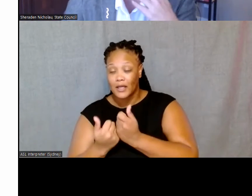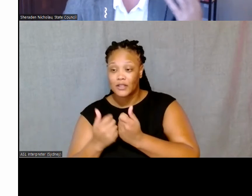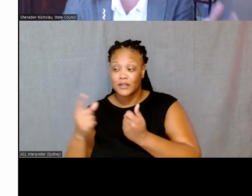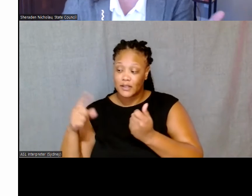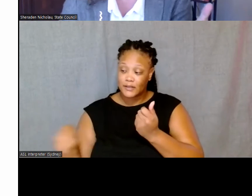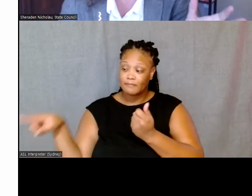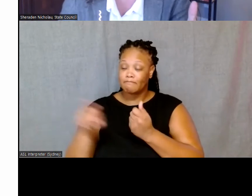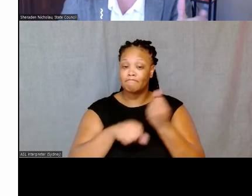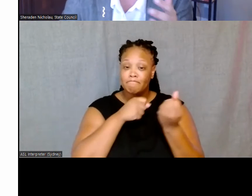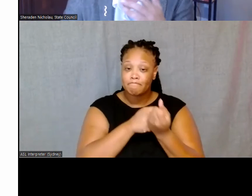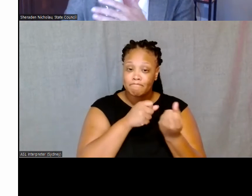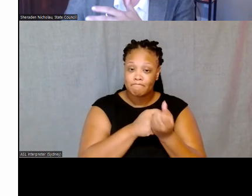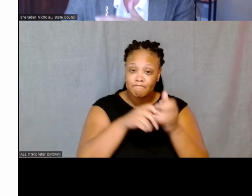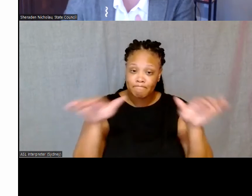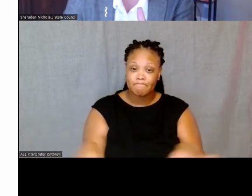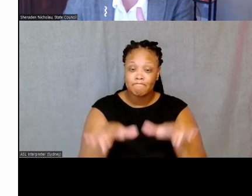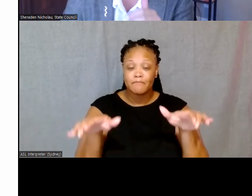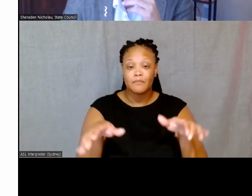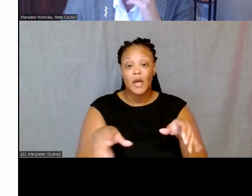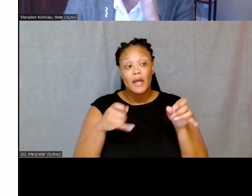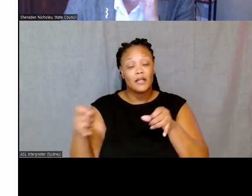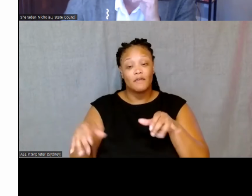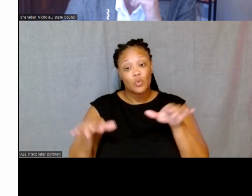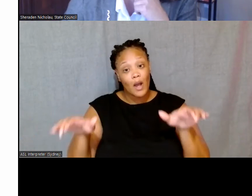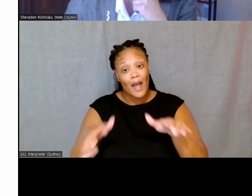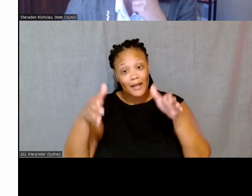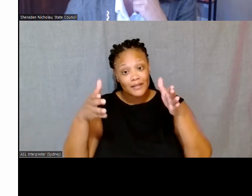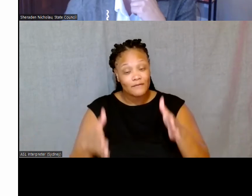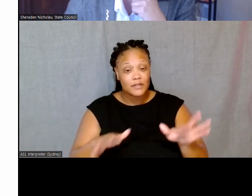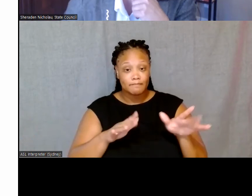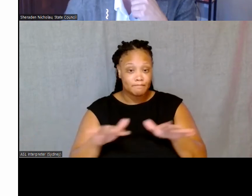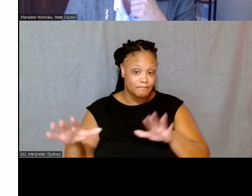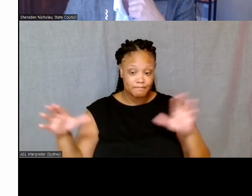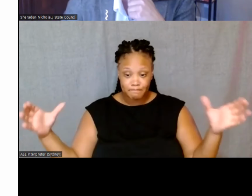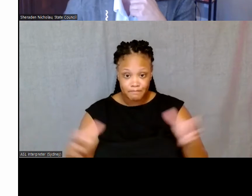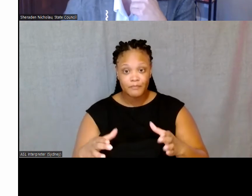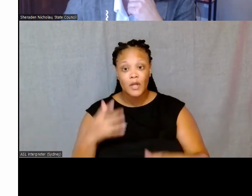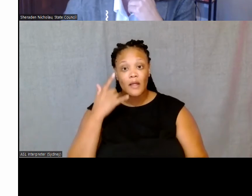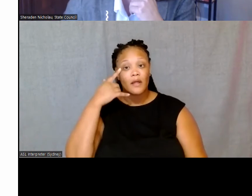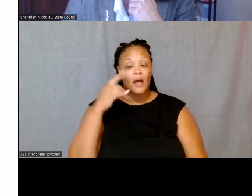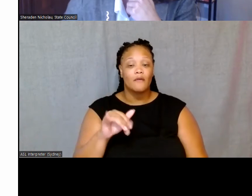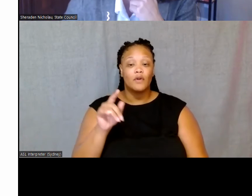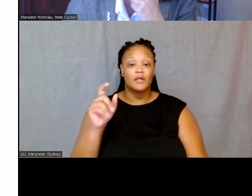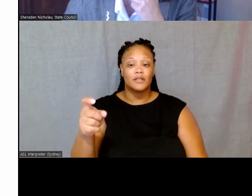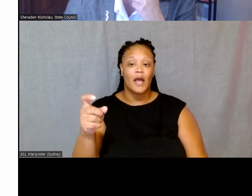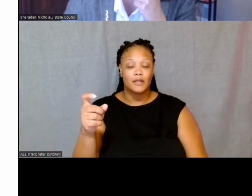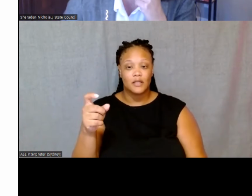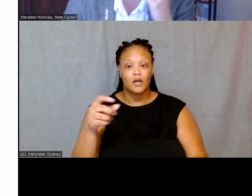members, individual activists and constituents, the California Tax Credit Allocation Committee,